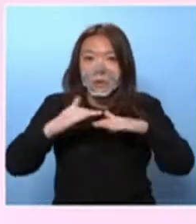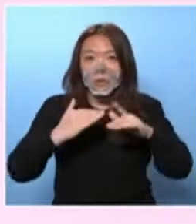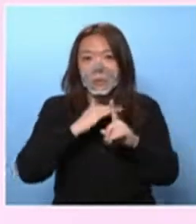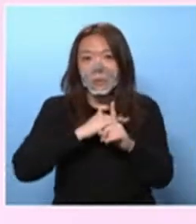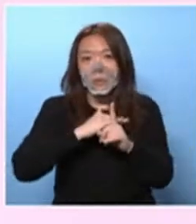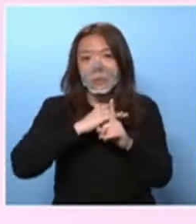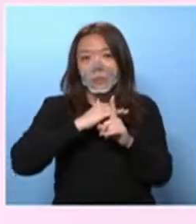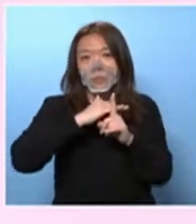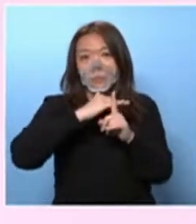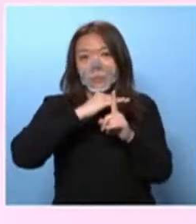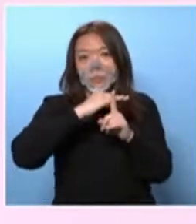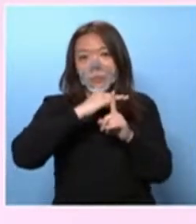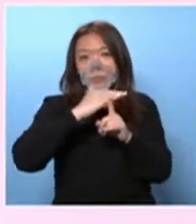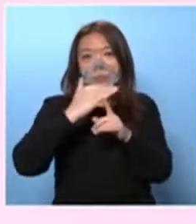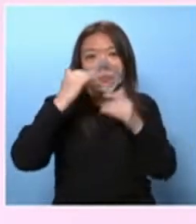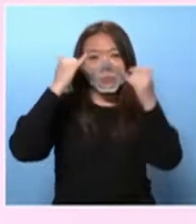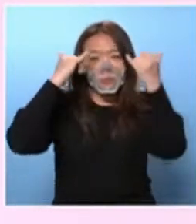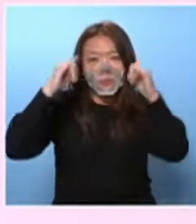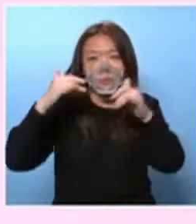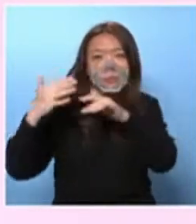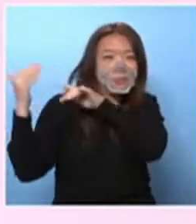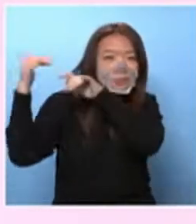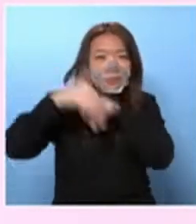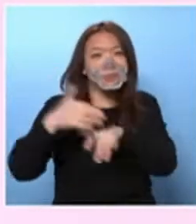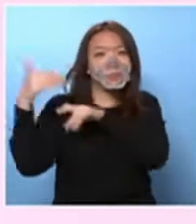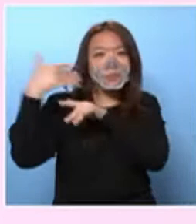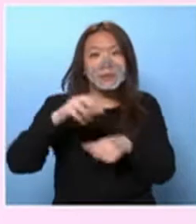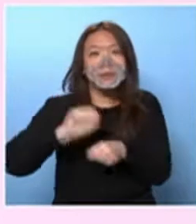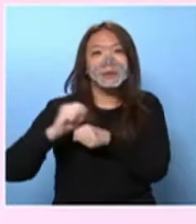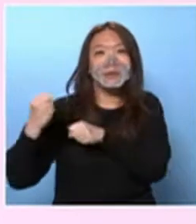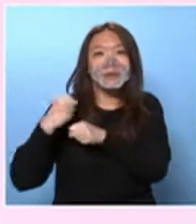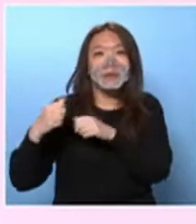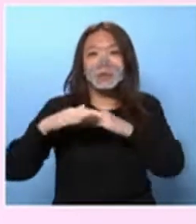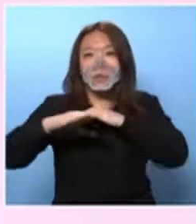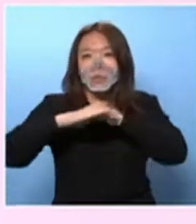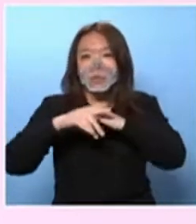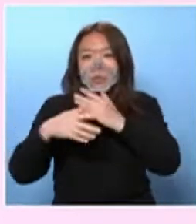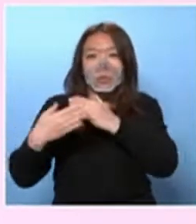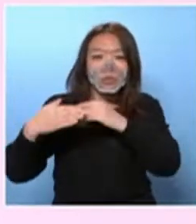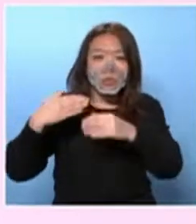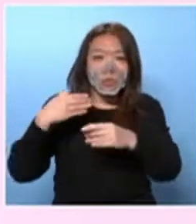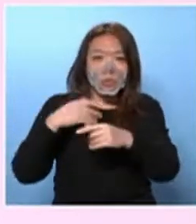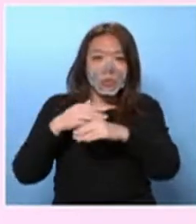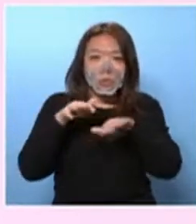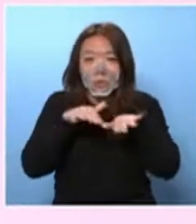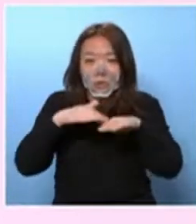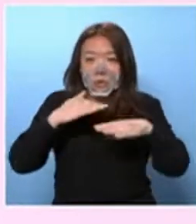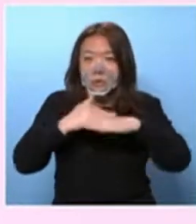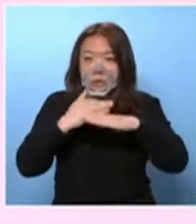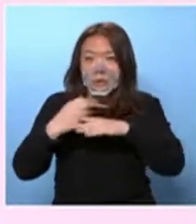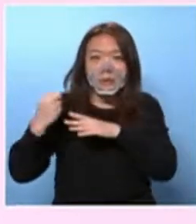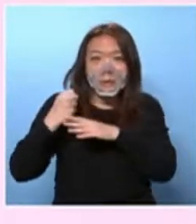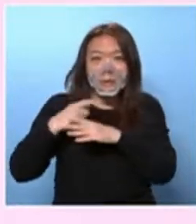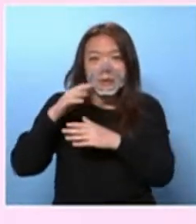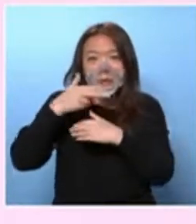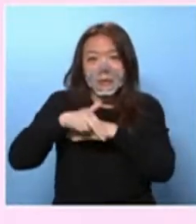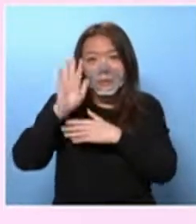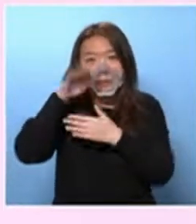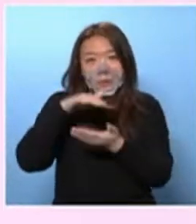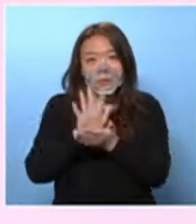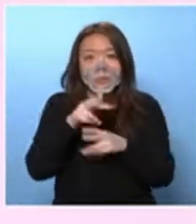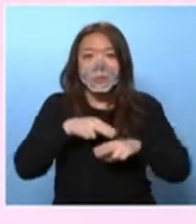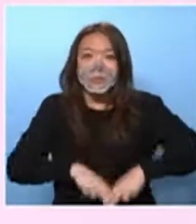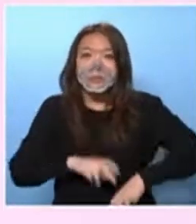Climate change will lead to rising sea level and extreme waves. To enhance the capability of the coastal areas in responding to climate